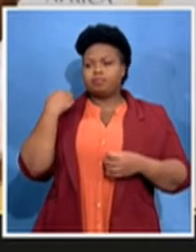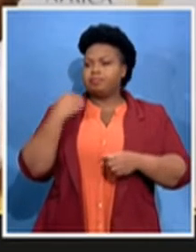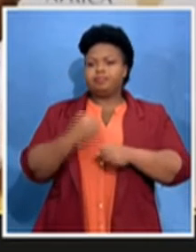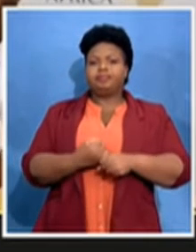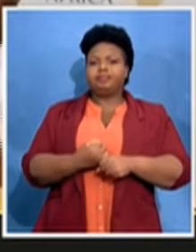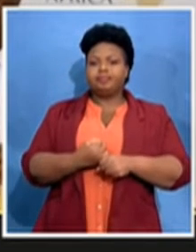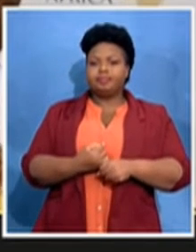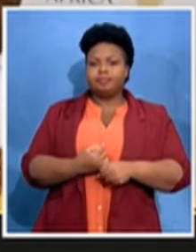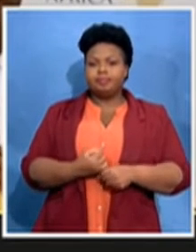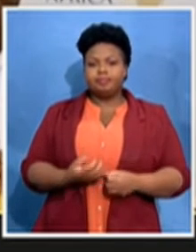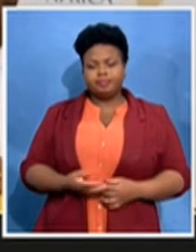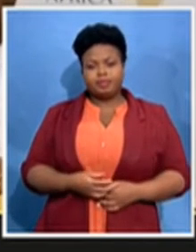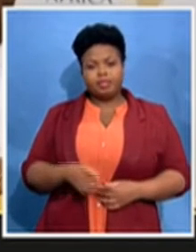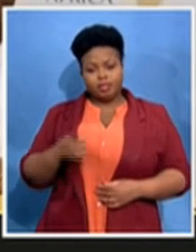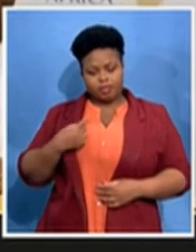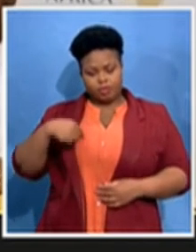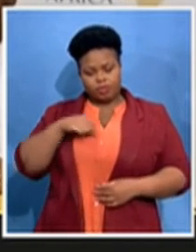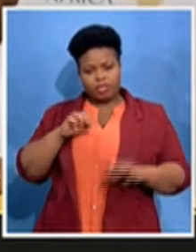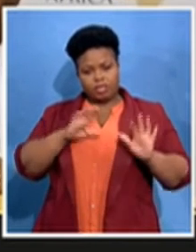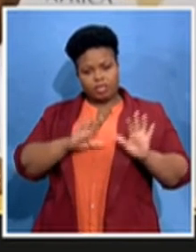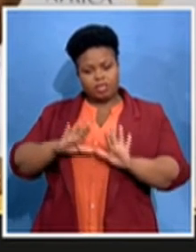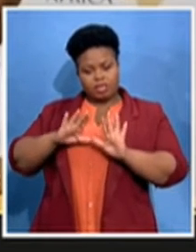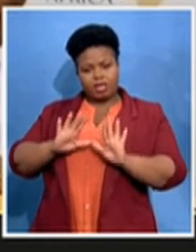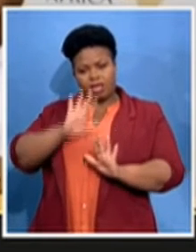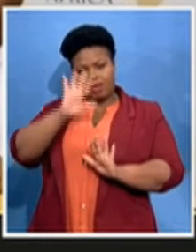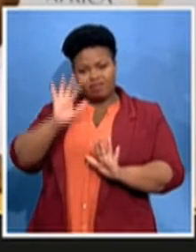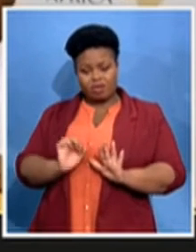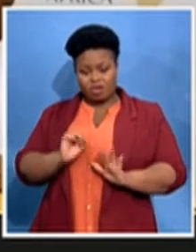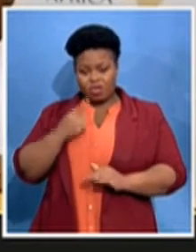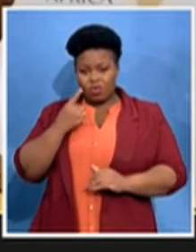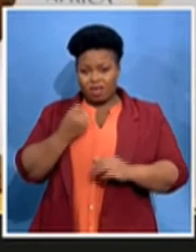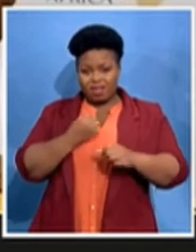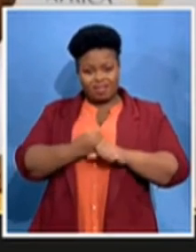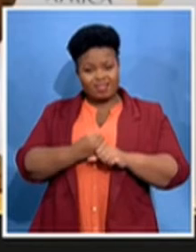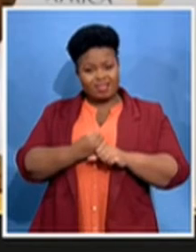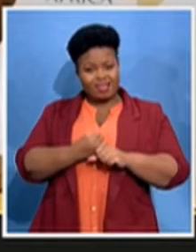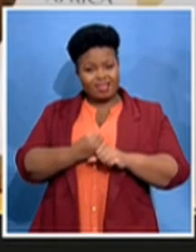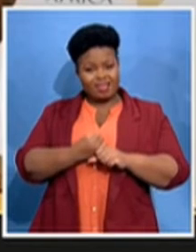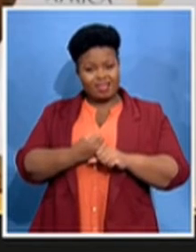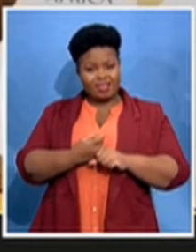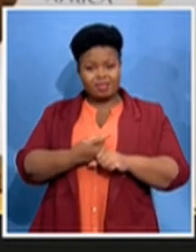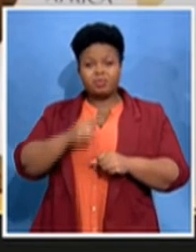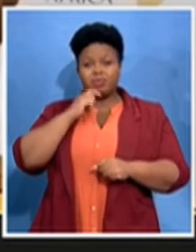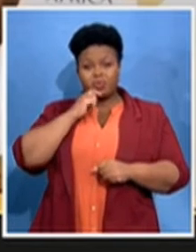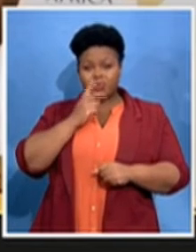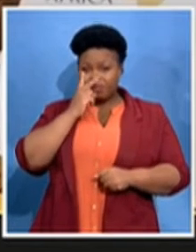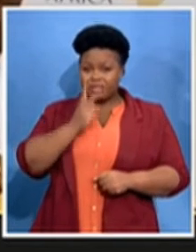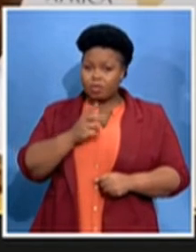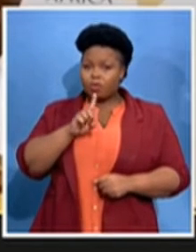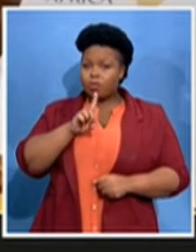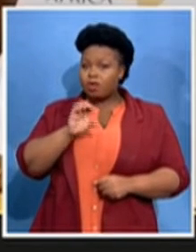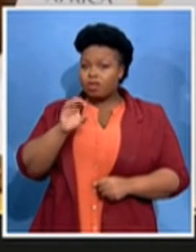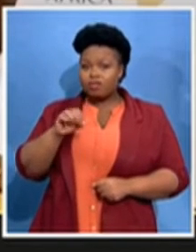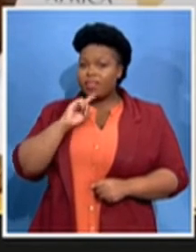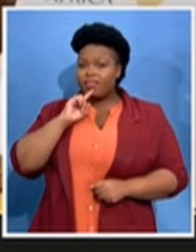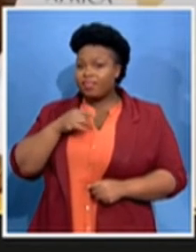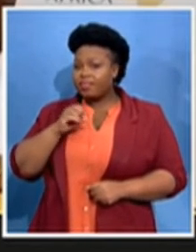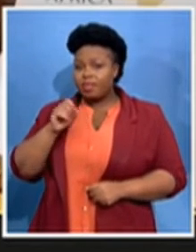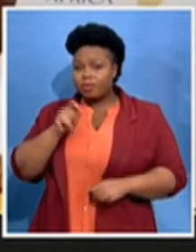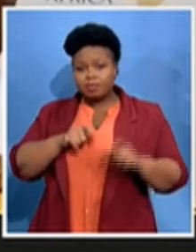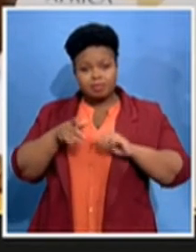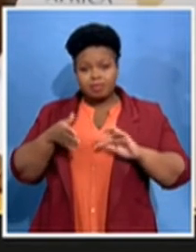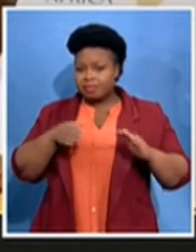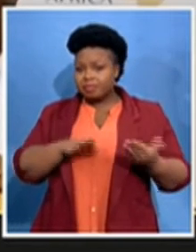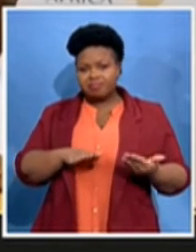within 1 year we'll be seeing 100,000 deaths from a new infections. I would probably not have believed that,